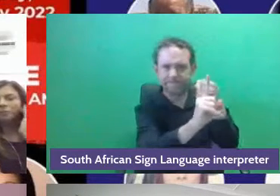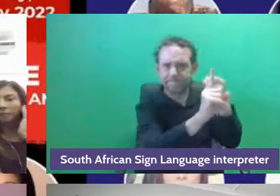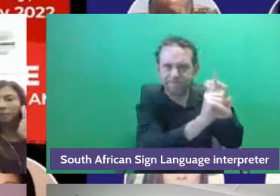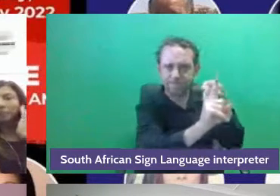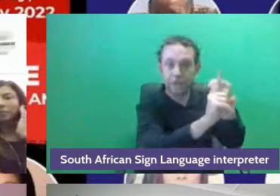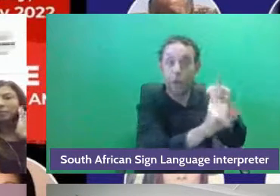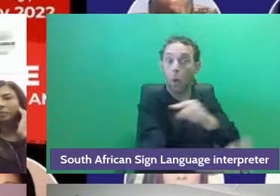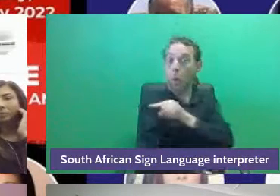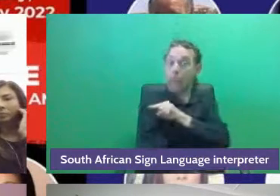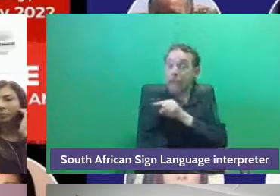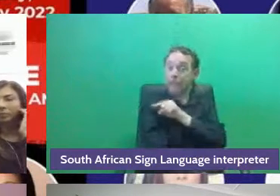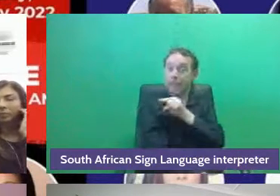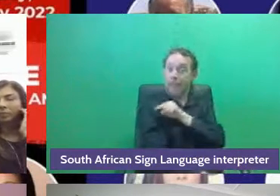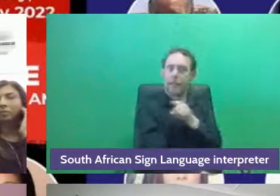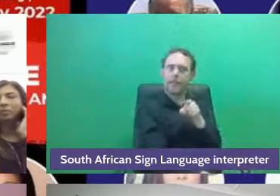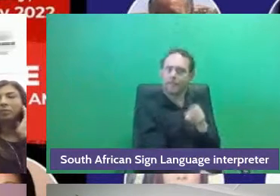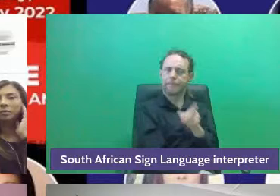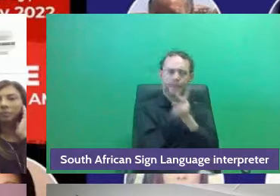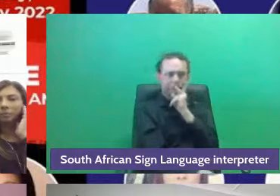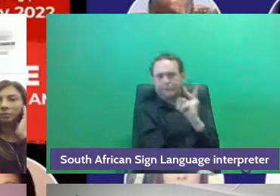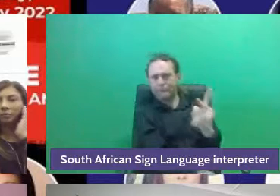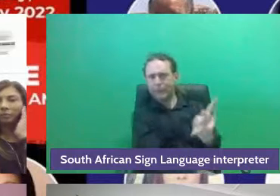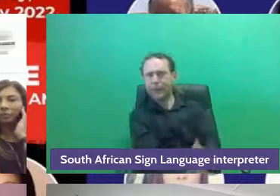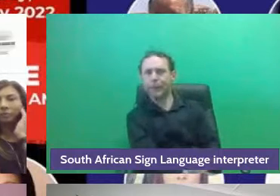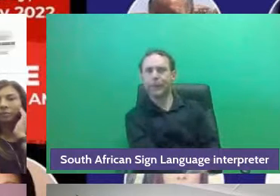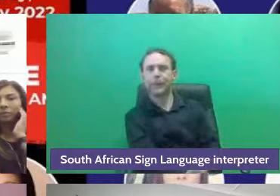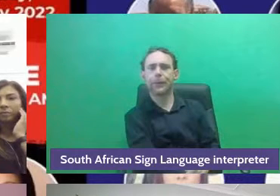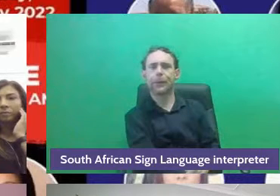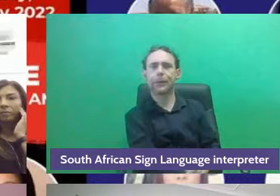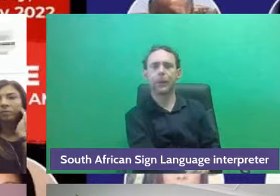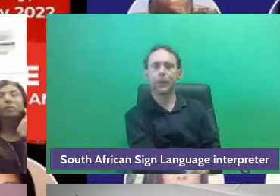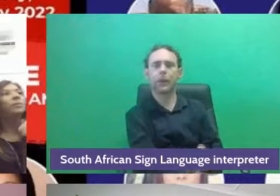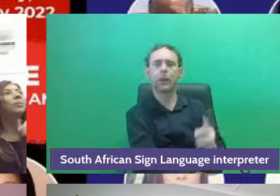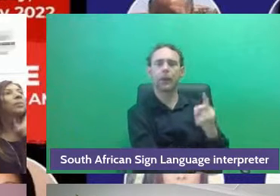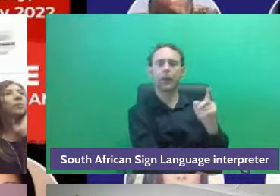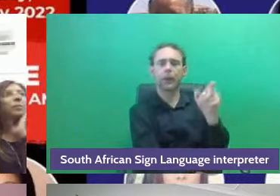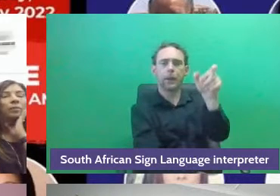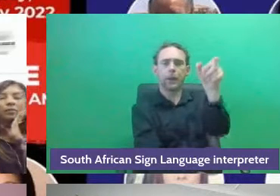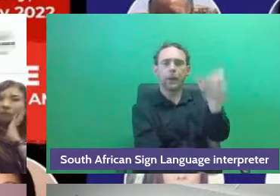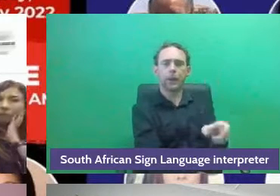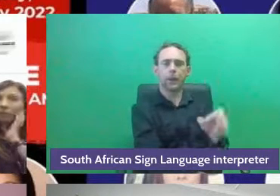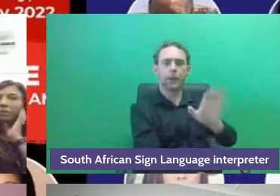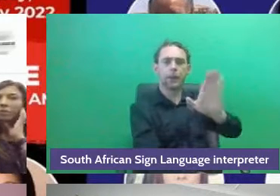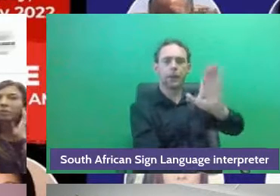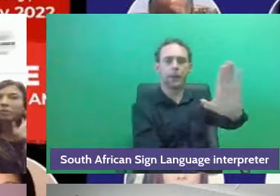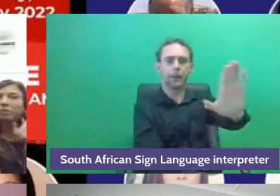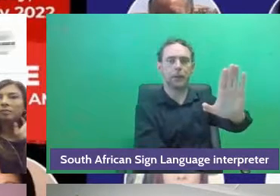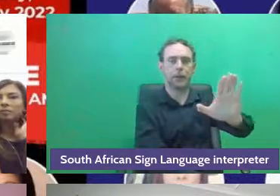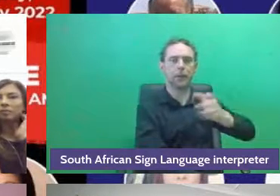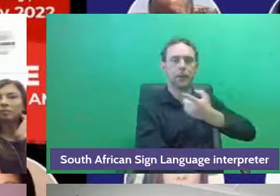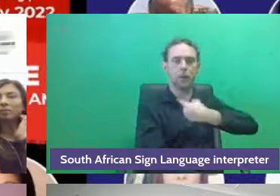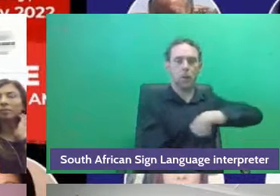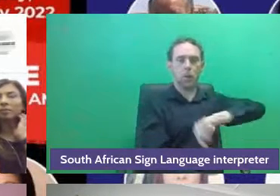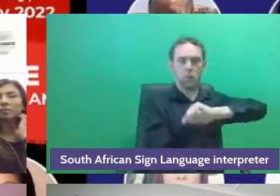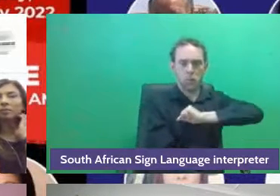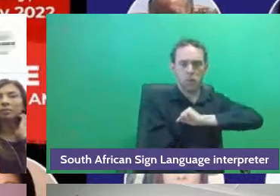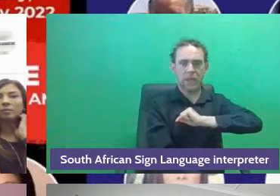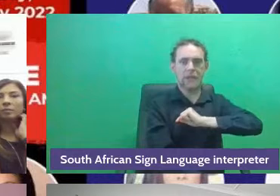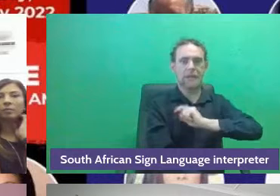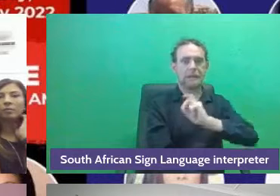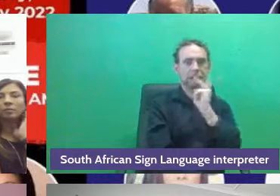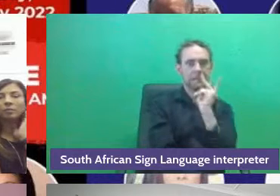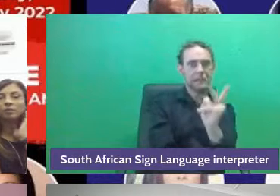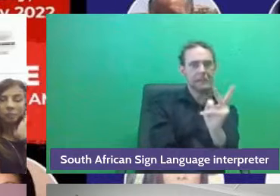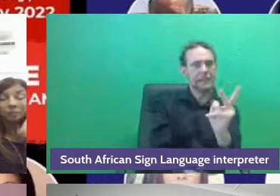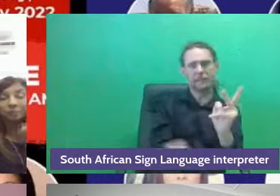in the spaces of activism, you would find that issues of disabilities would be parked for later and sometimes end up not being